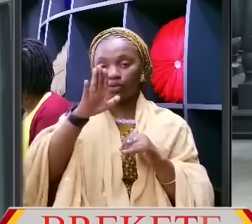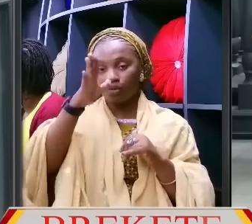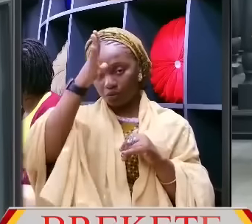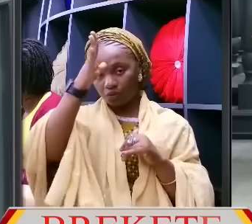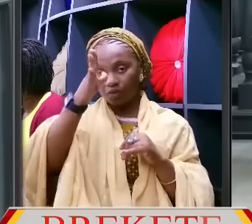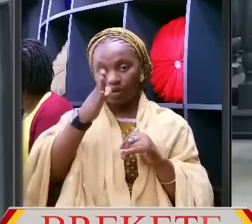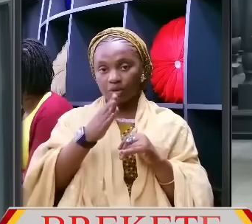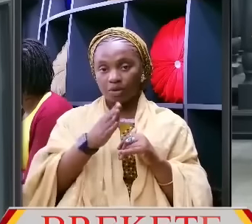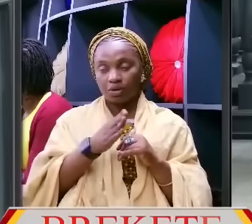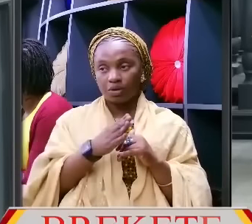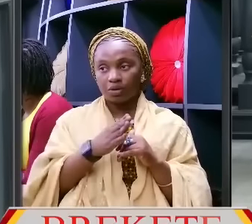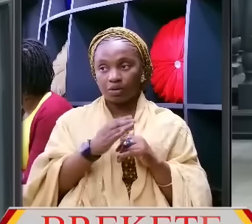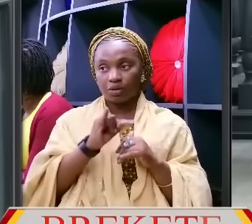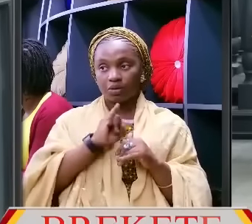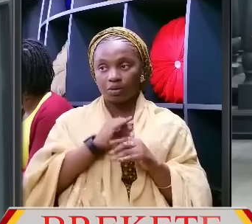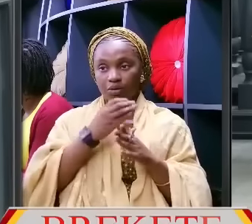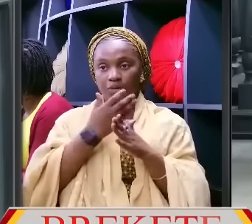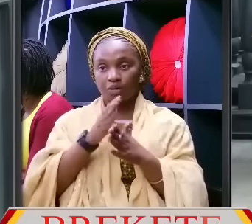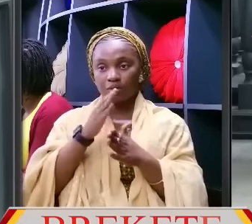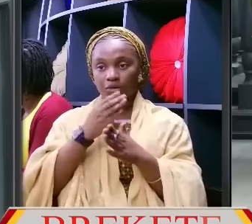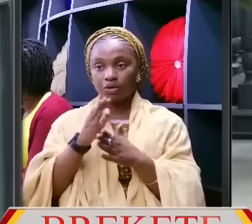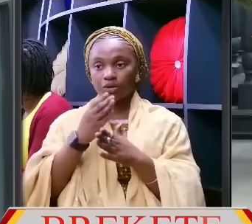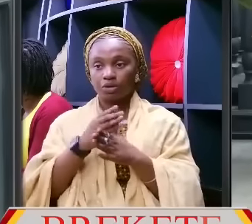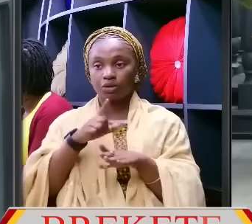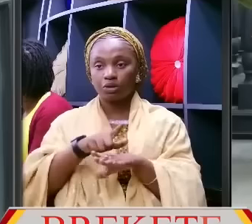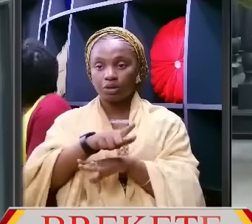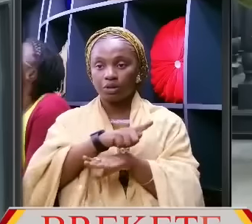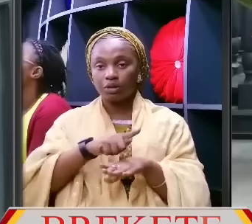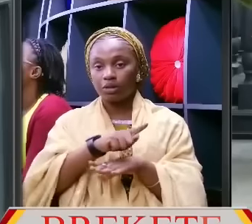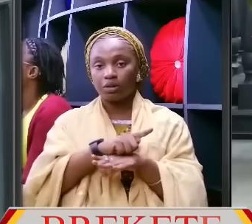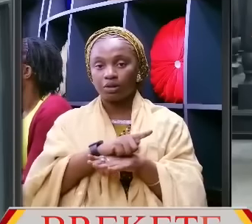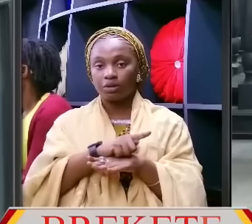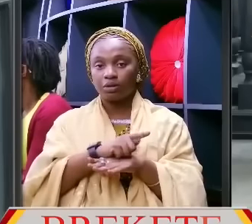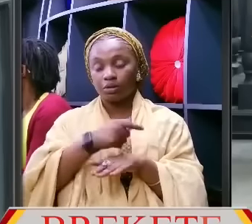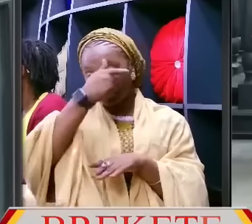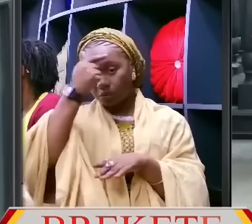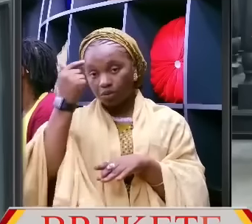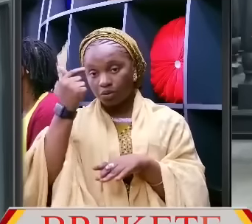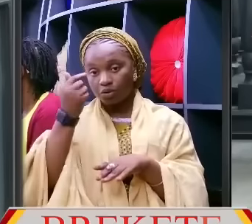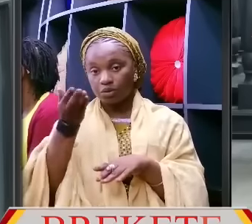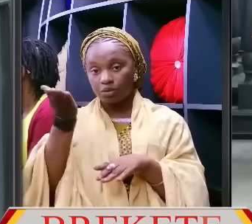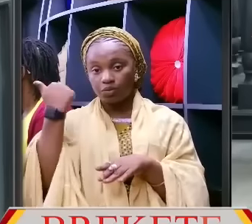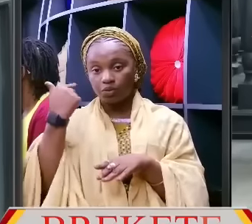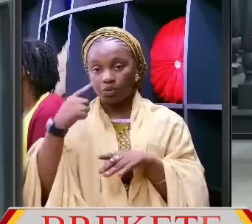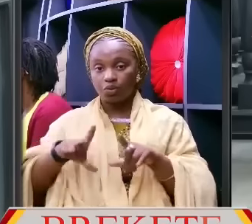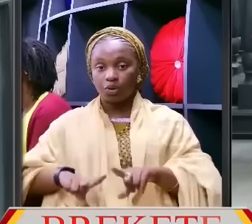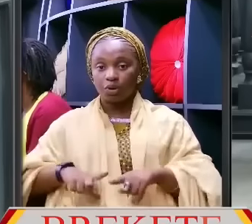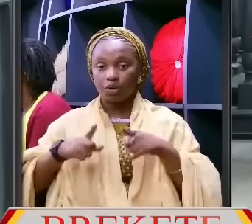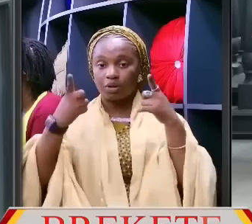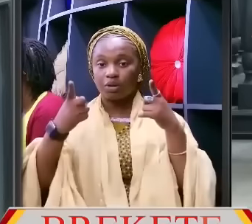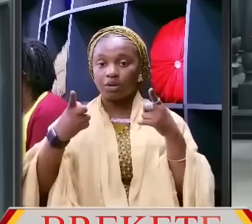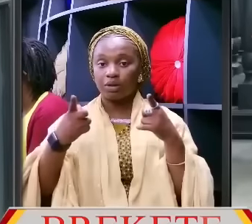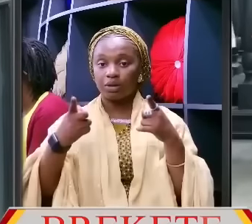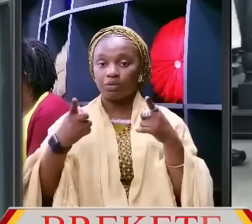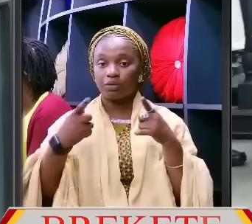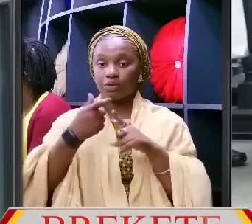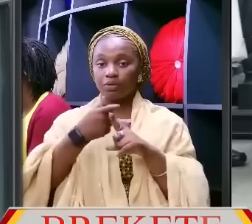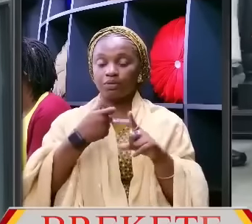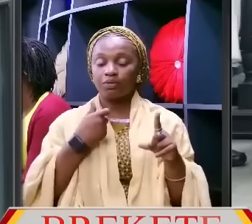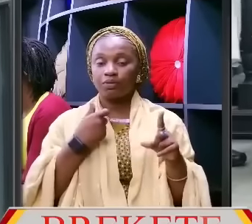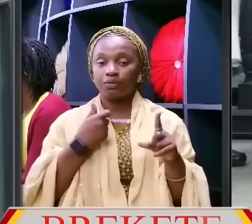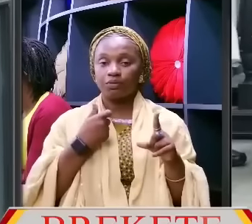land. Because the family give a big land. Because where we live, where we, from us, where we